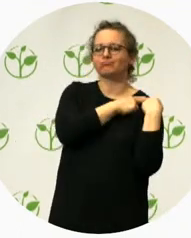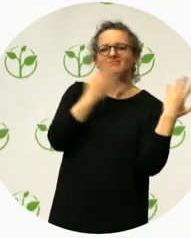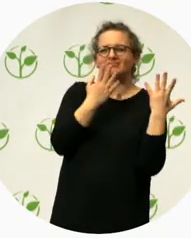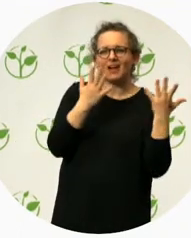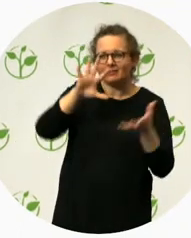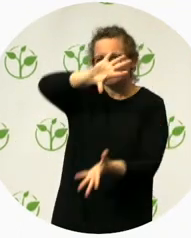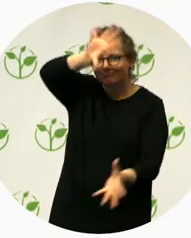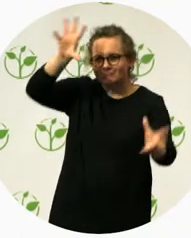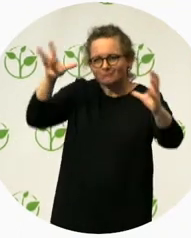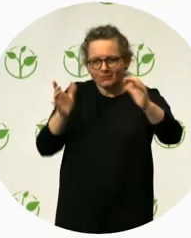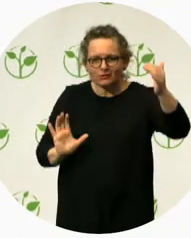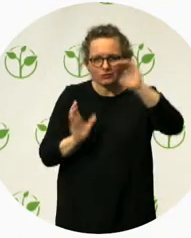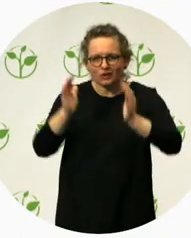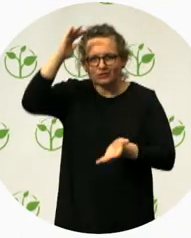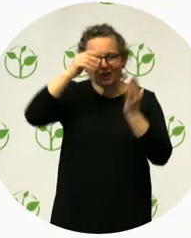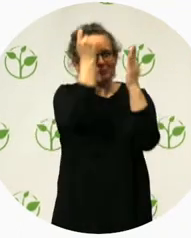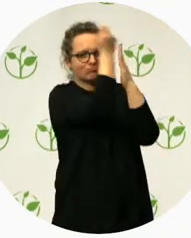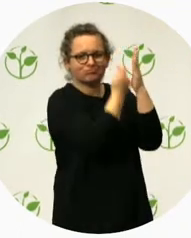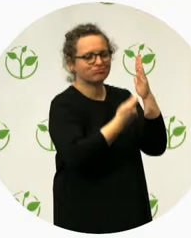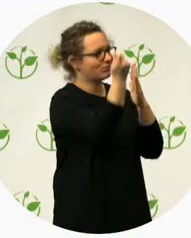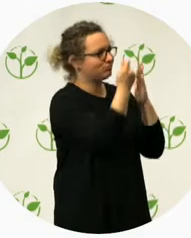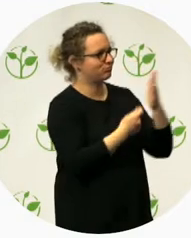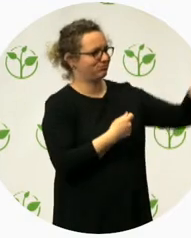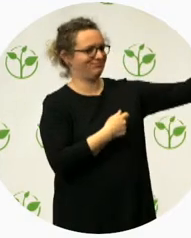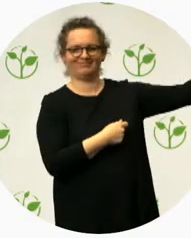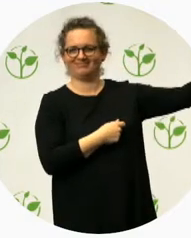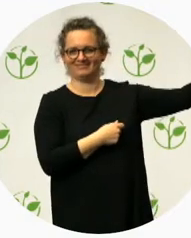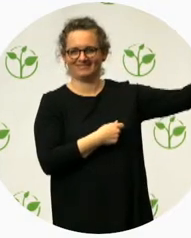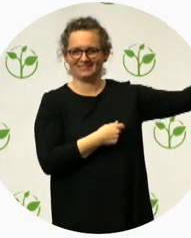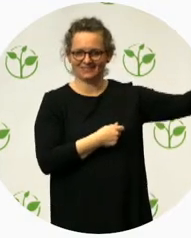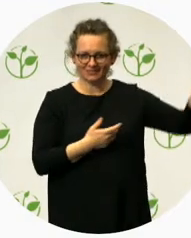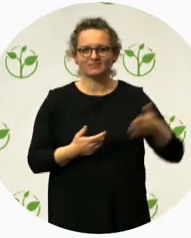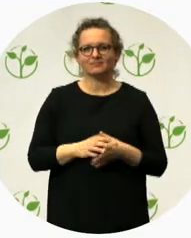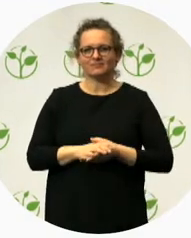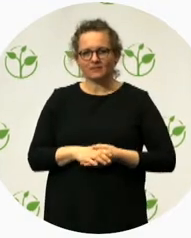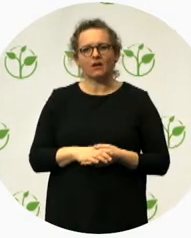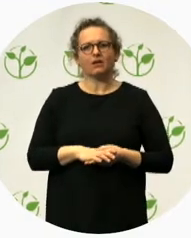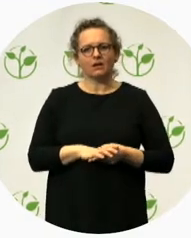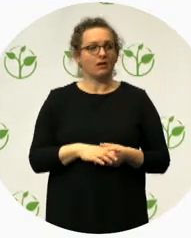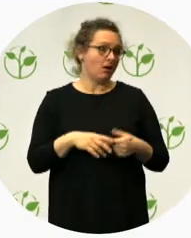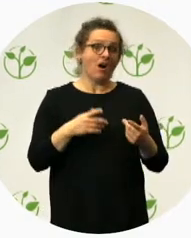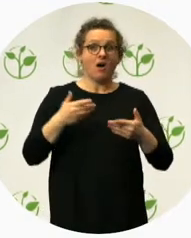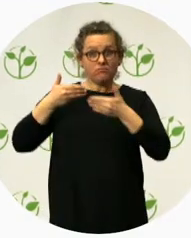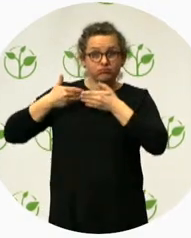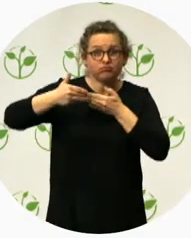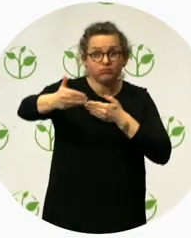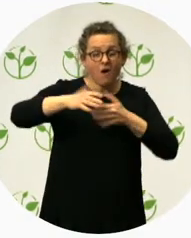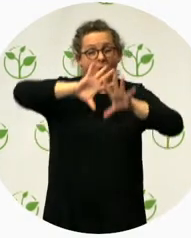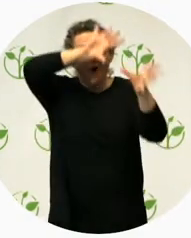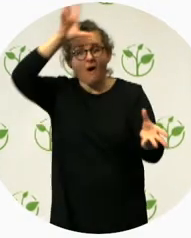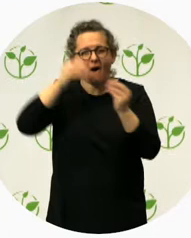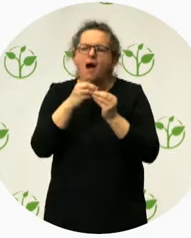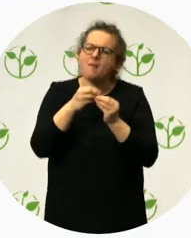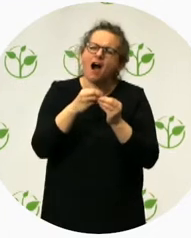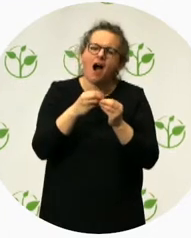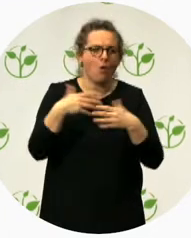also provide graphic facilitation, not in all the sessions, but she's there the full 3 days. And she's amazing. And these are really, really worth you taking a